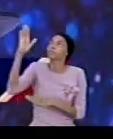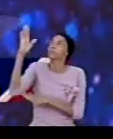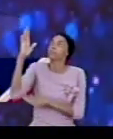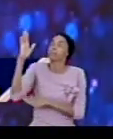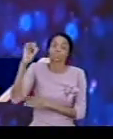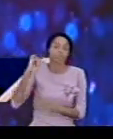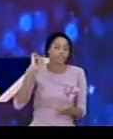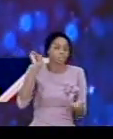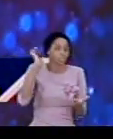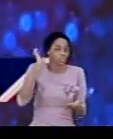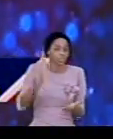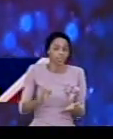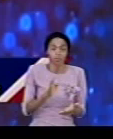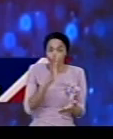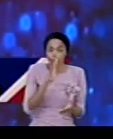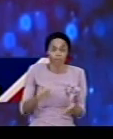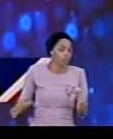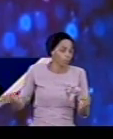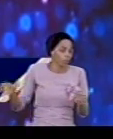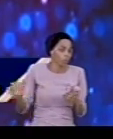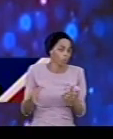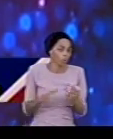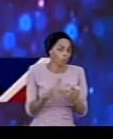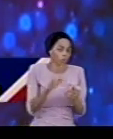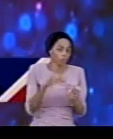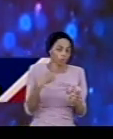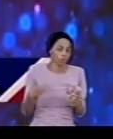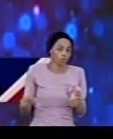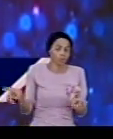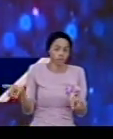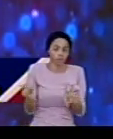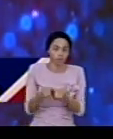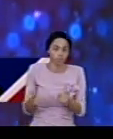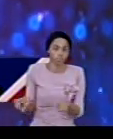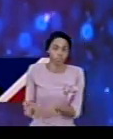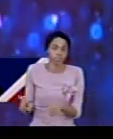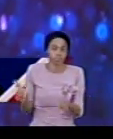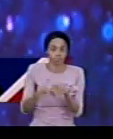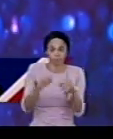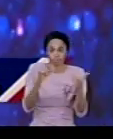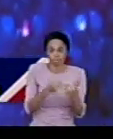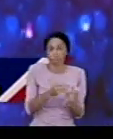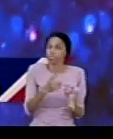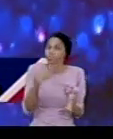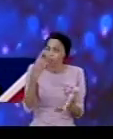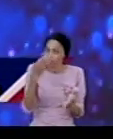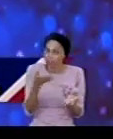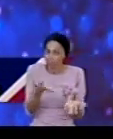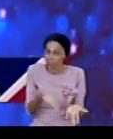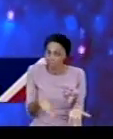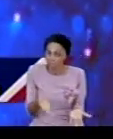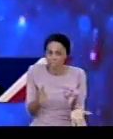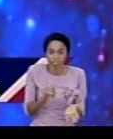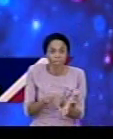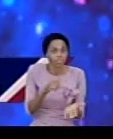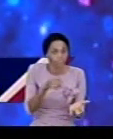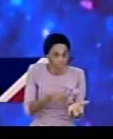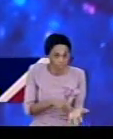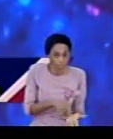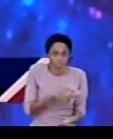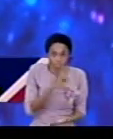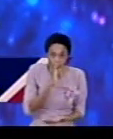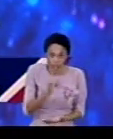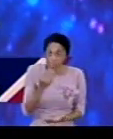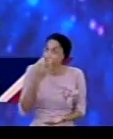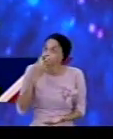as on that side, according to each. It's saying here, this is